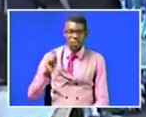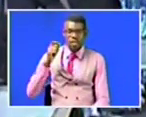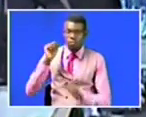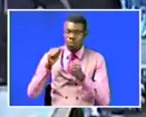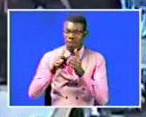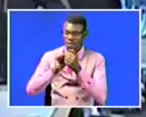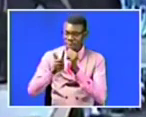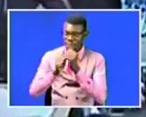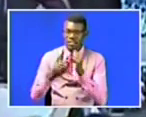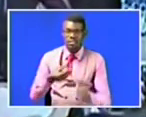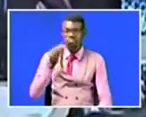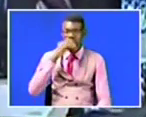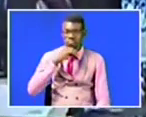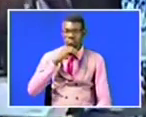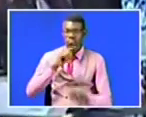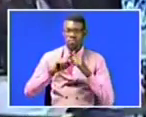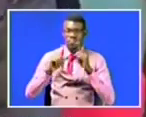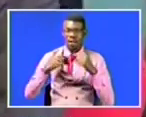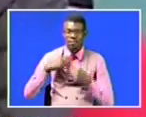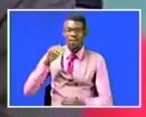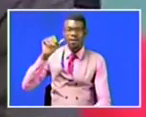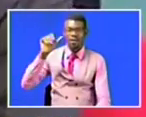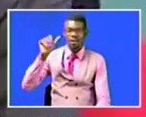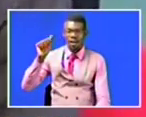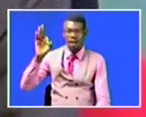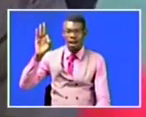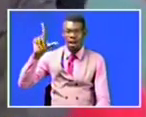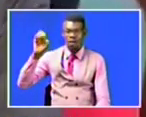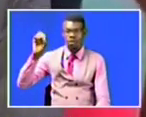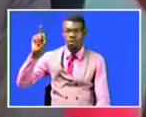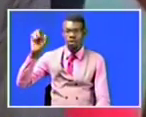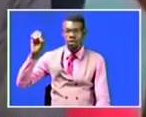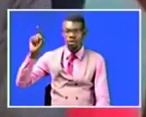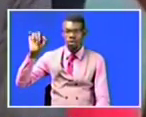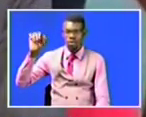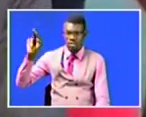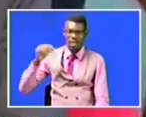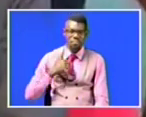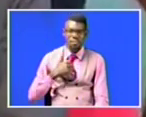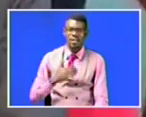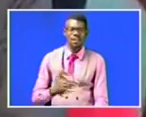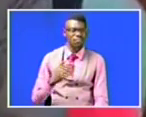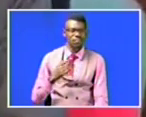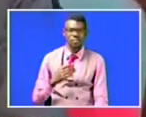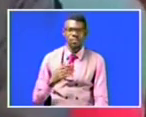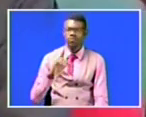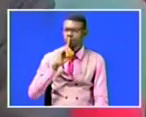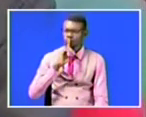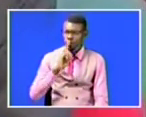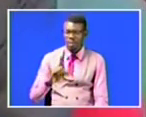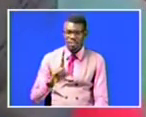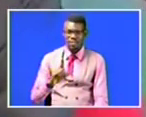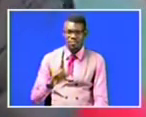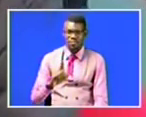maize that contains aflatoxin? I'm more than 100% sure that it affects